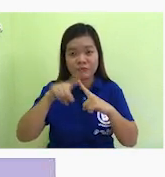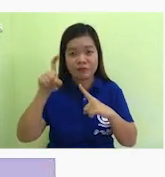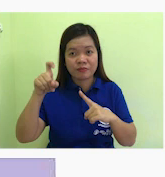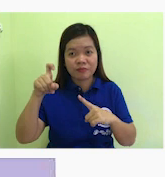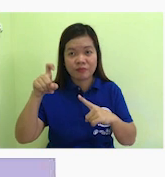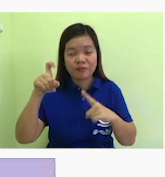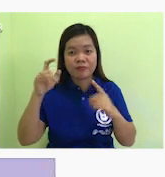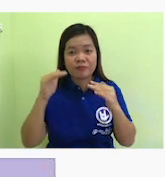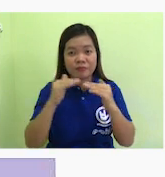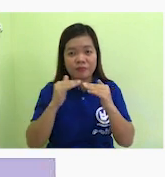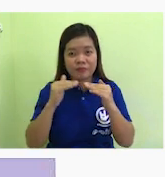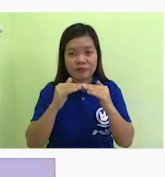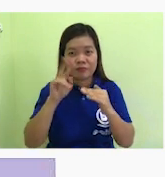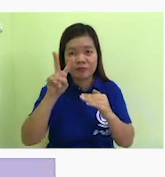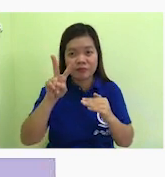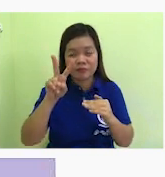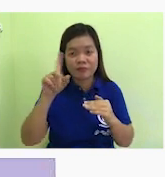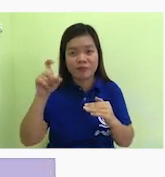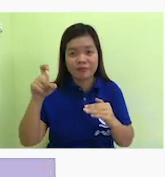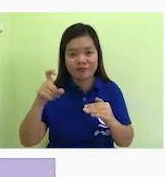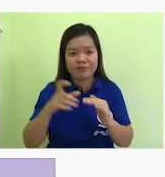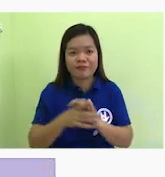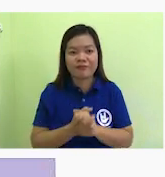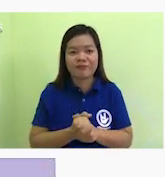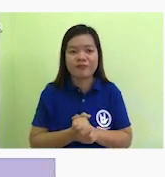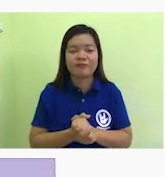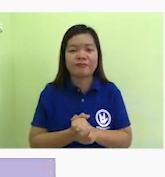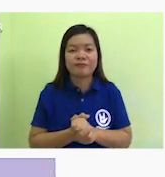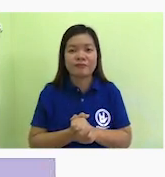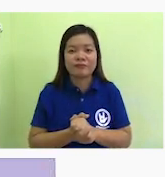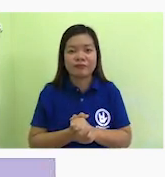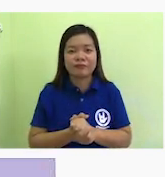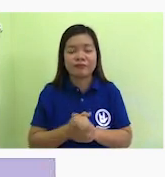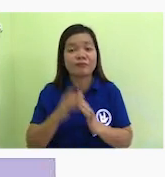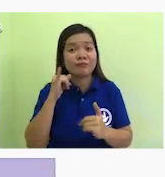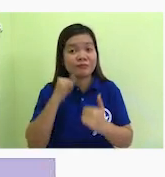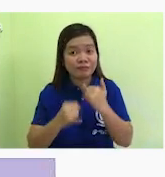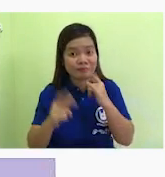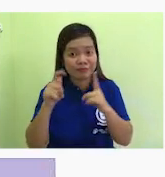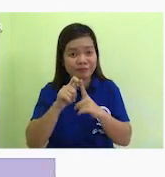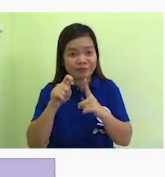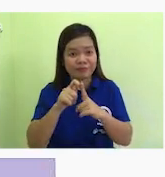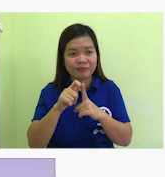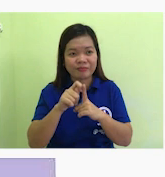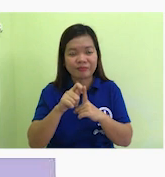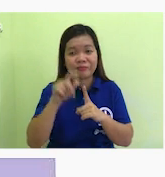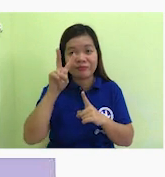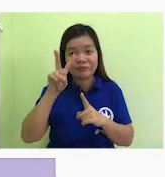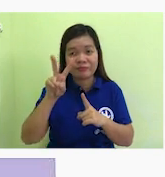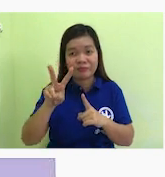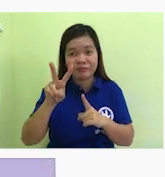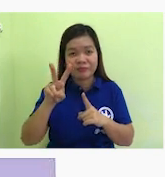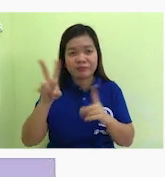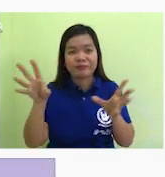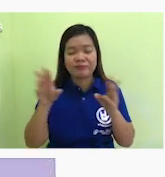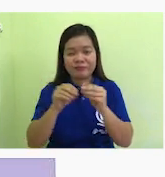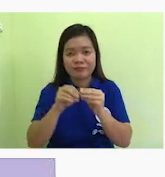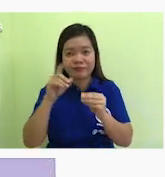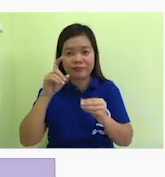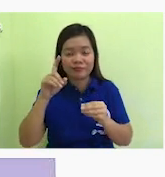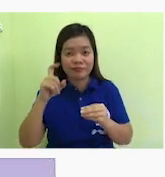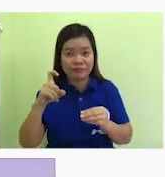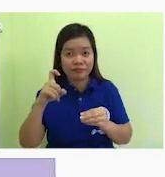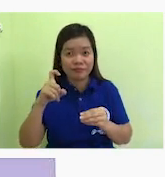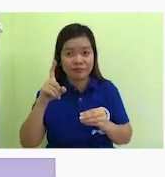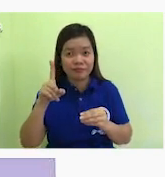2 times x is 2x. For the last term,